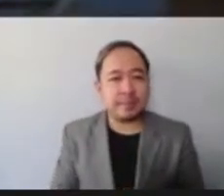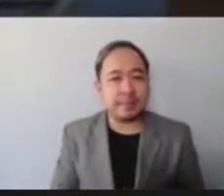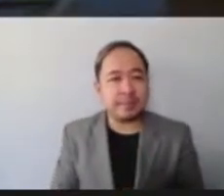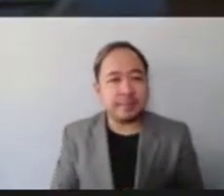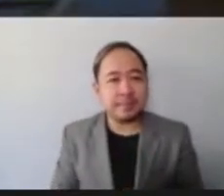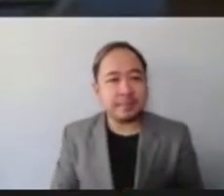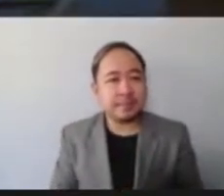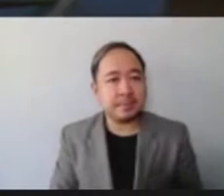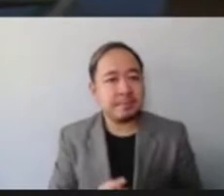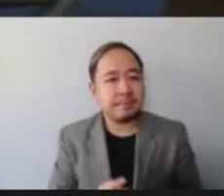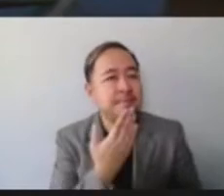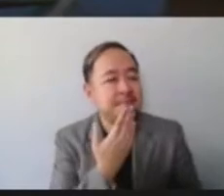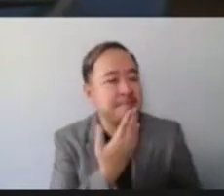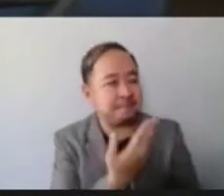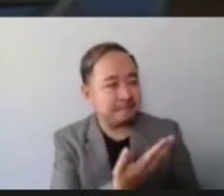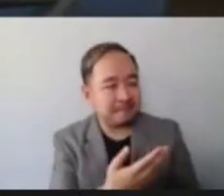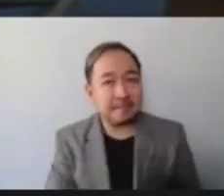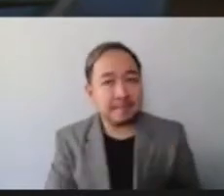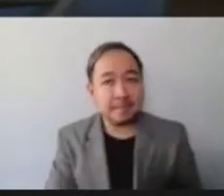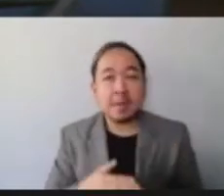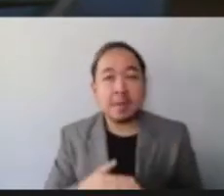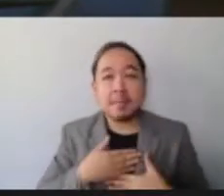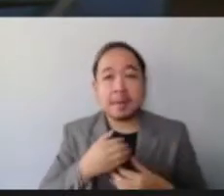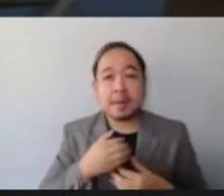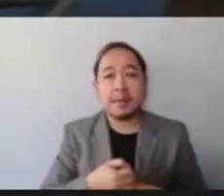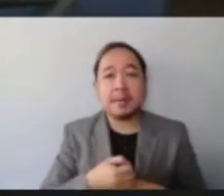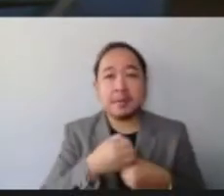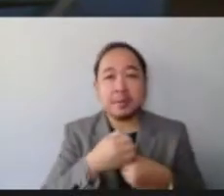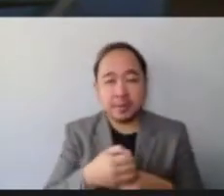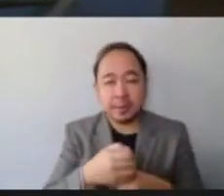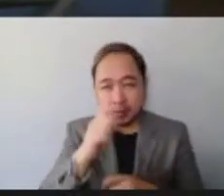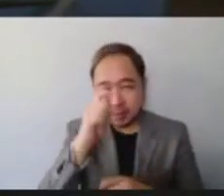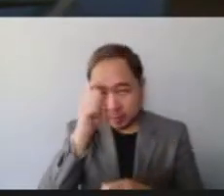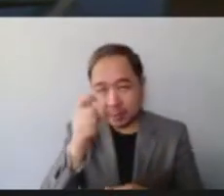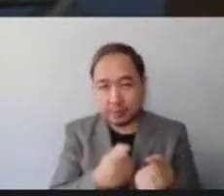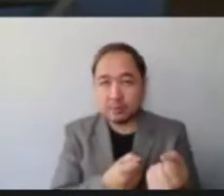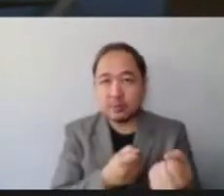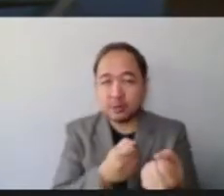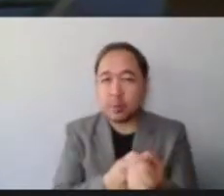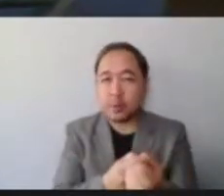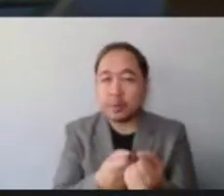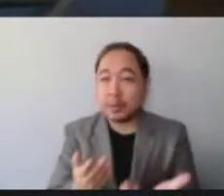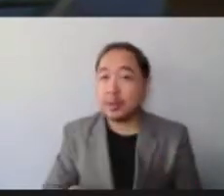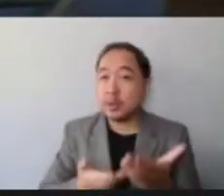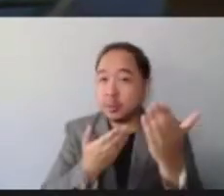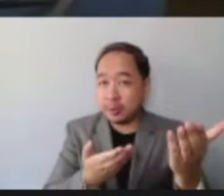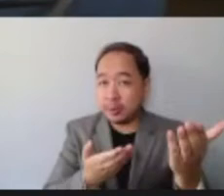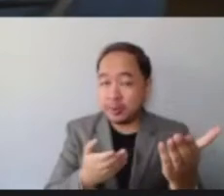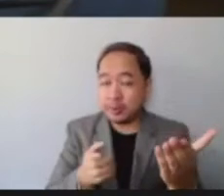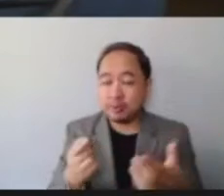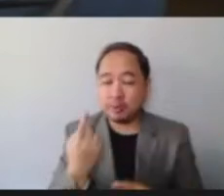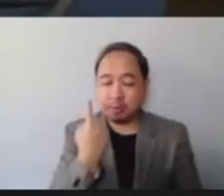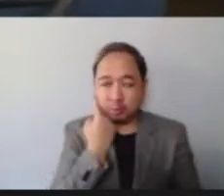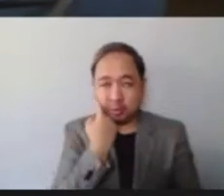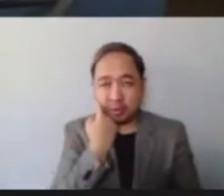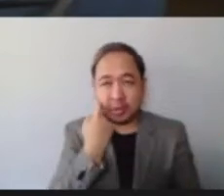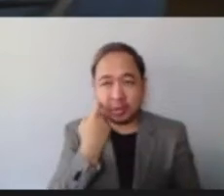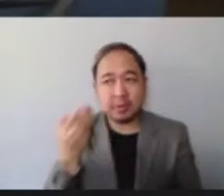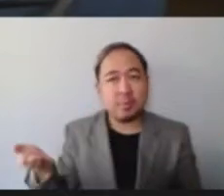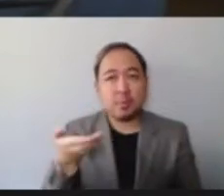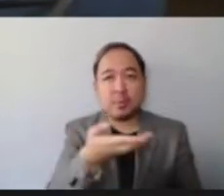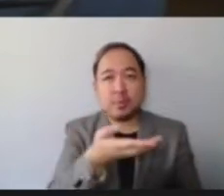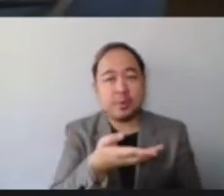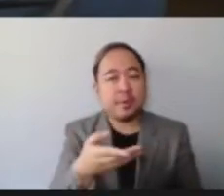thank you Mr chair my delegation is the honor in seconding the nomination which have just been proposed by the